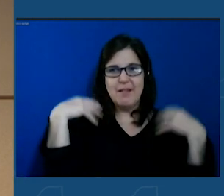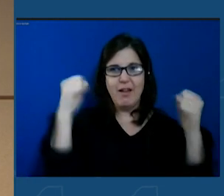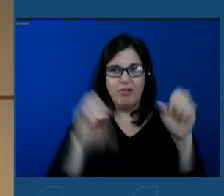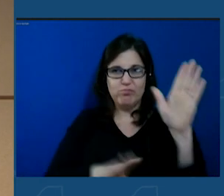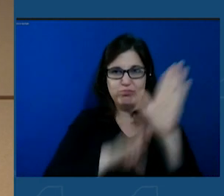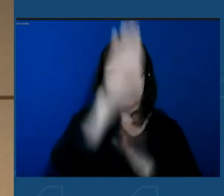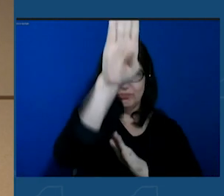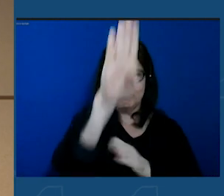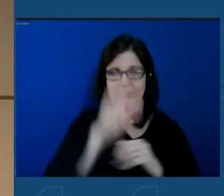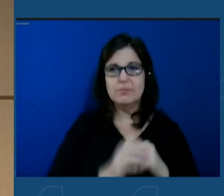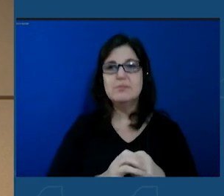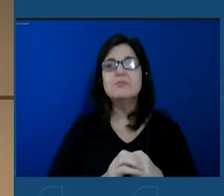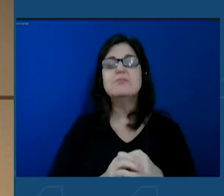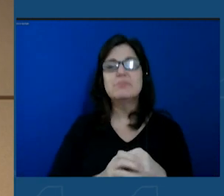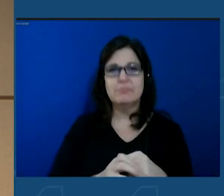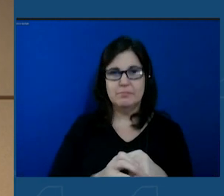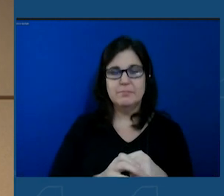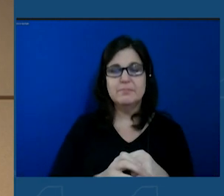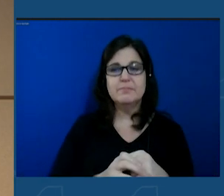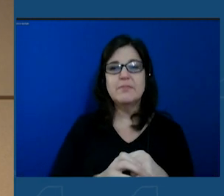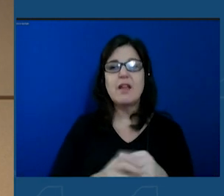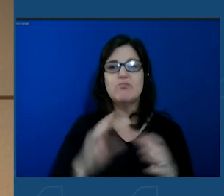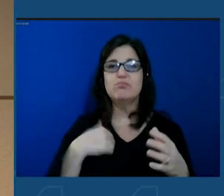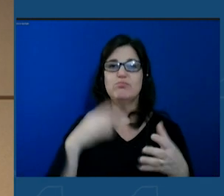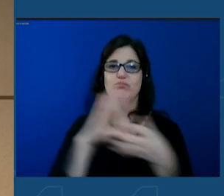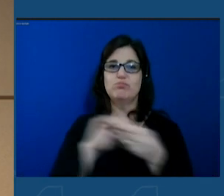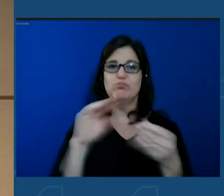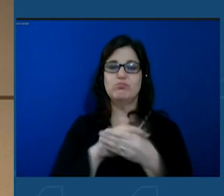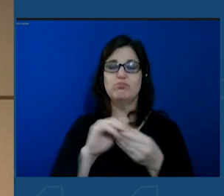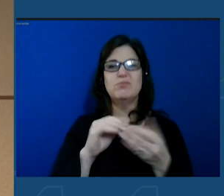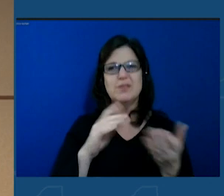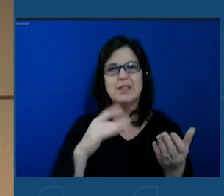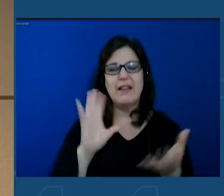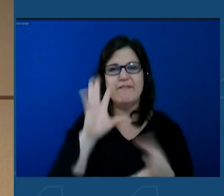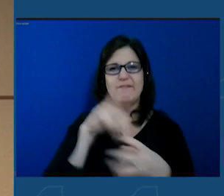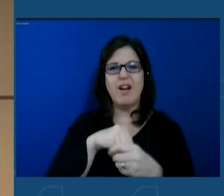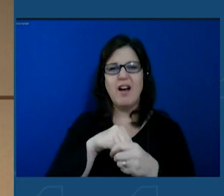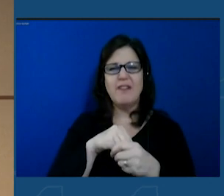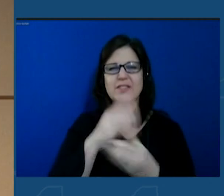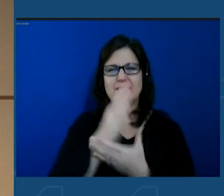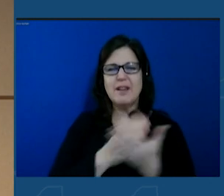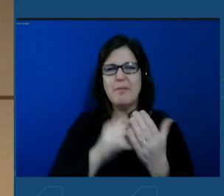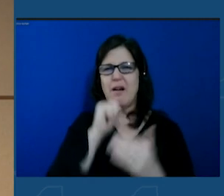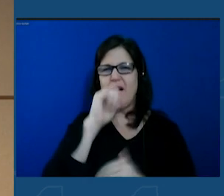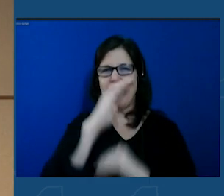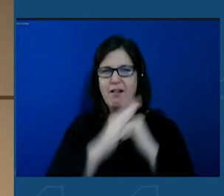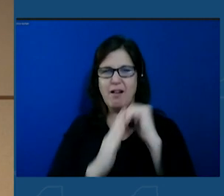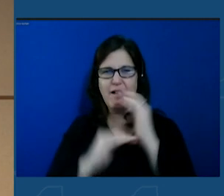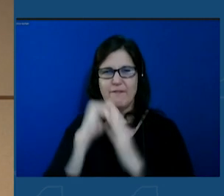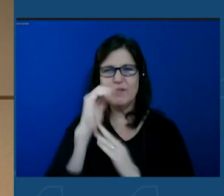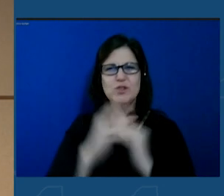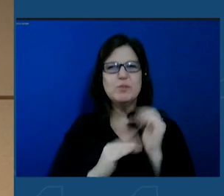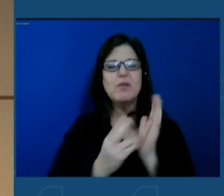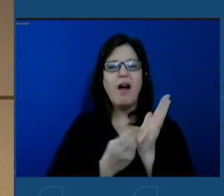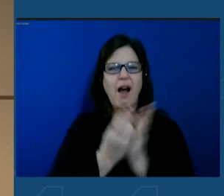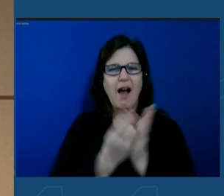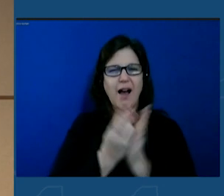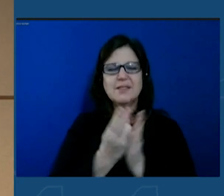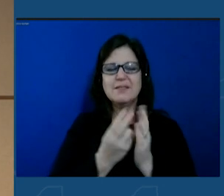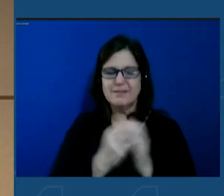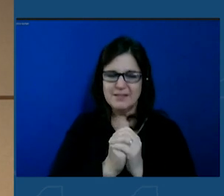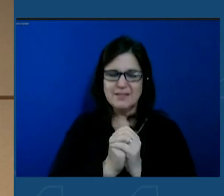What you're about to hear involves some uncomfortable truths about how our teens are feeling, but it